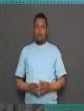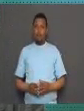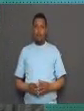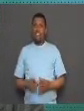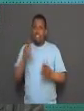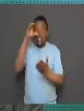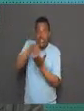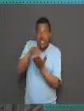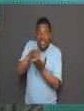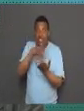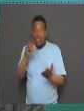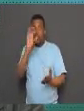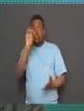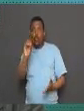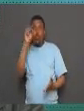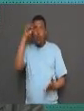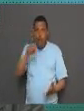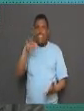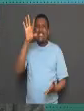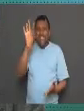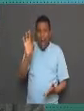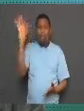7.7% in cities and